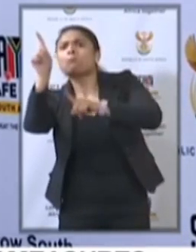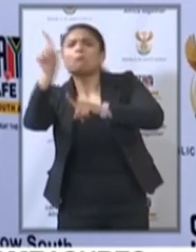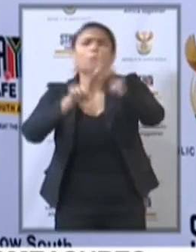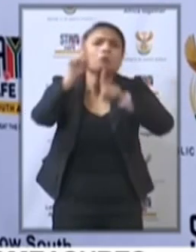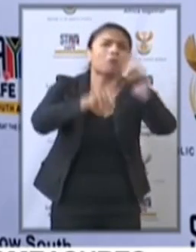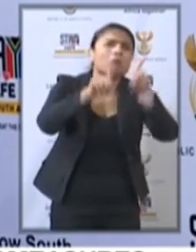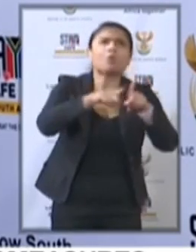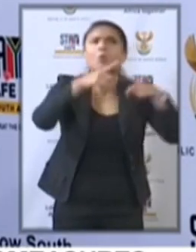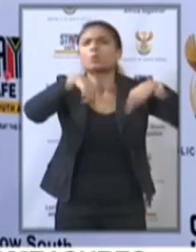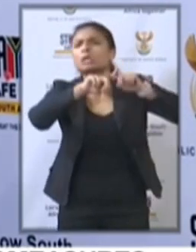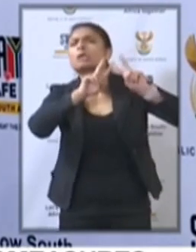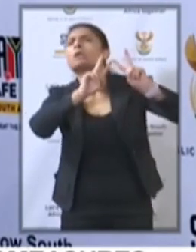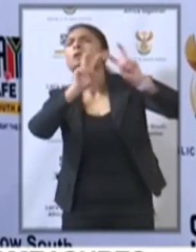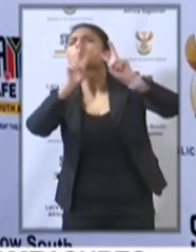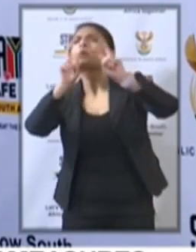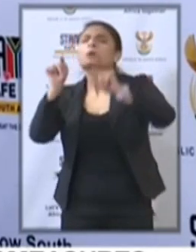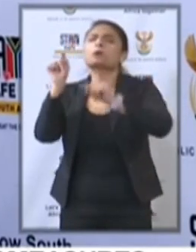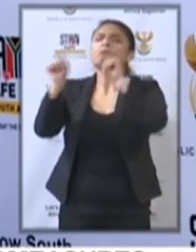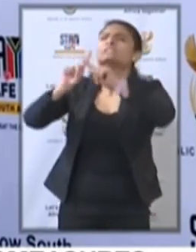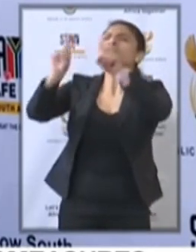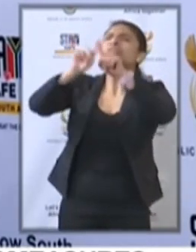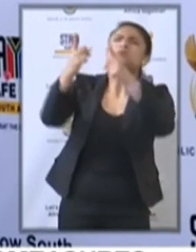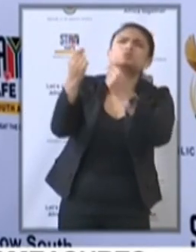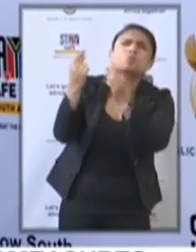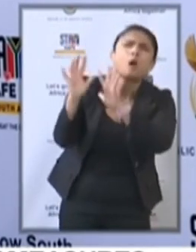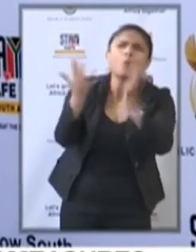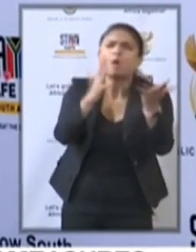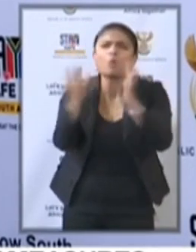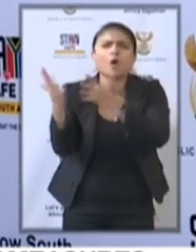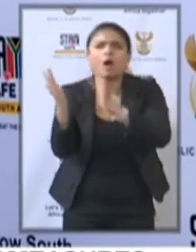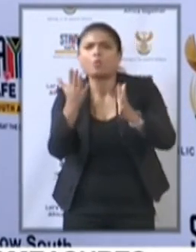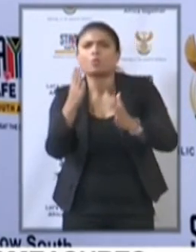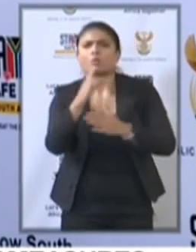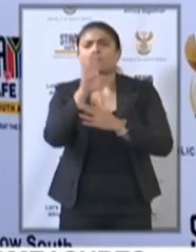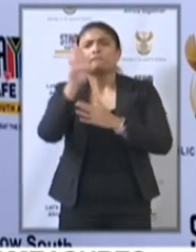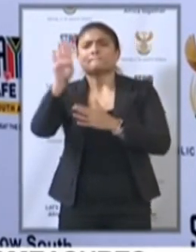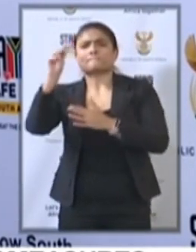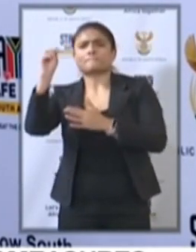is that they've been able to pull together your biomedical scientists,